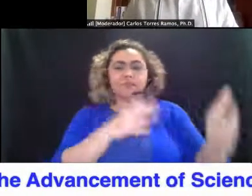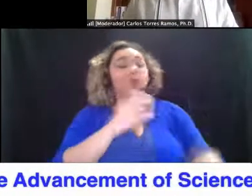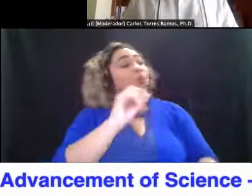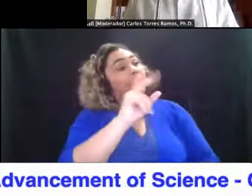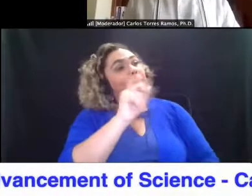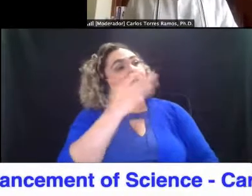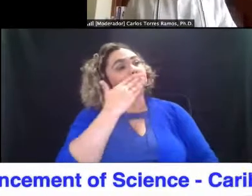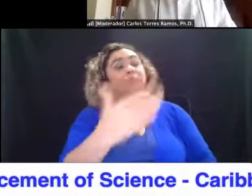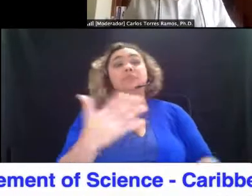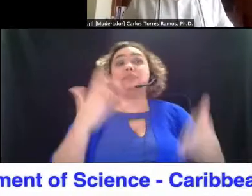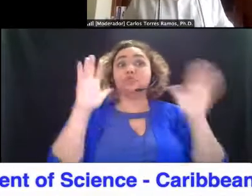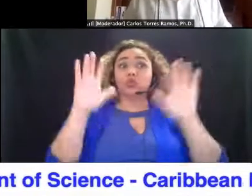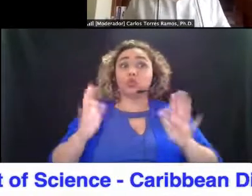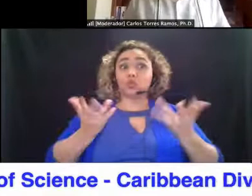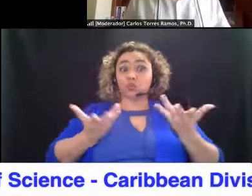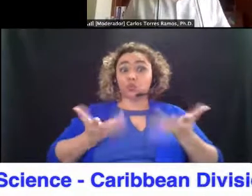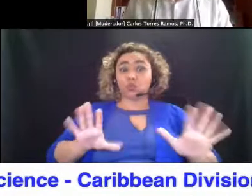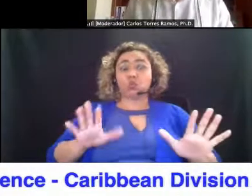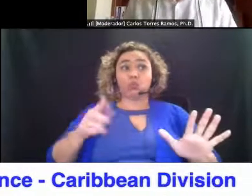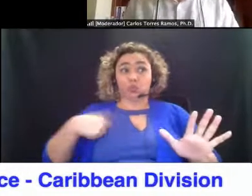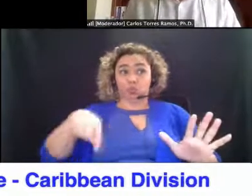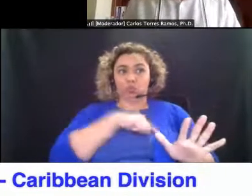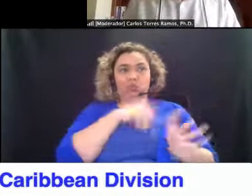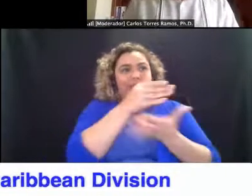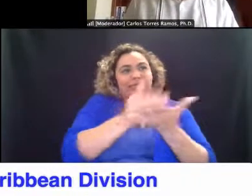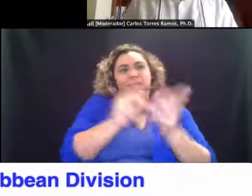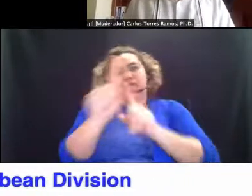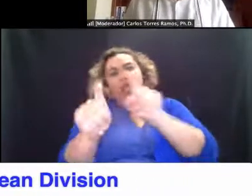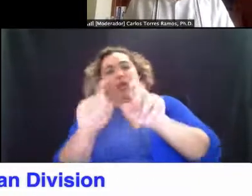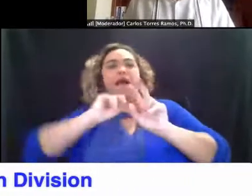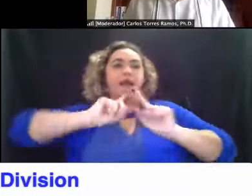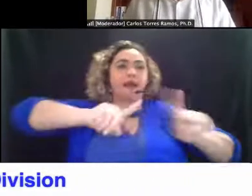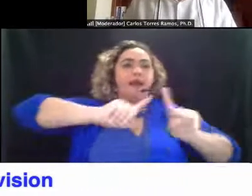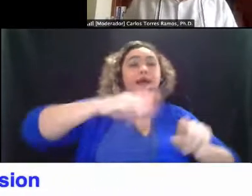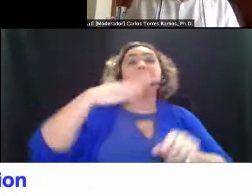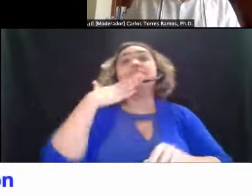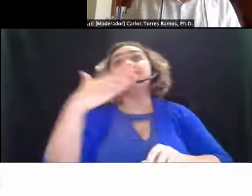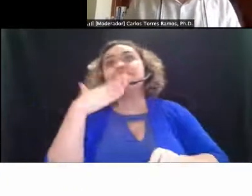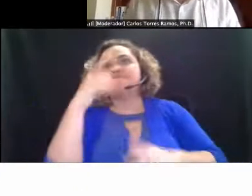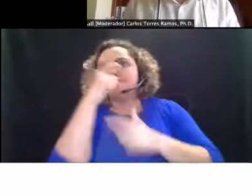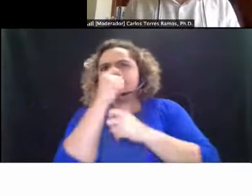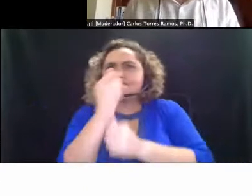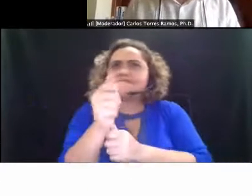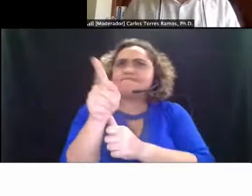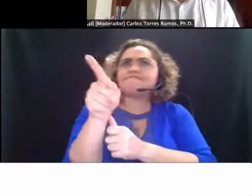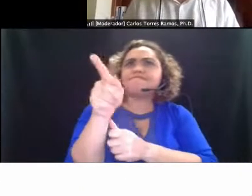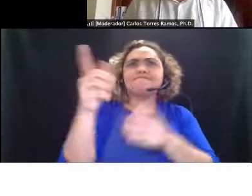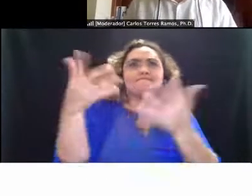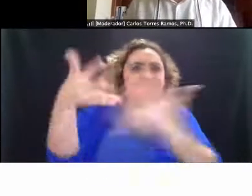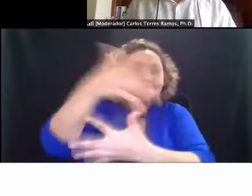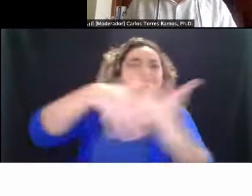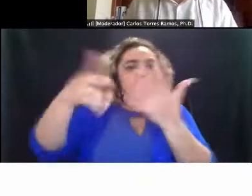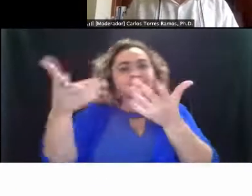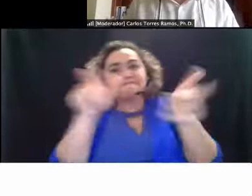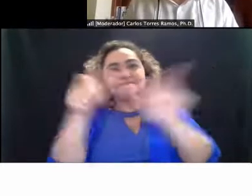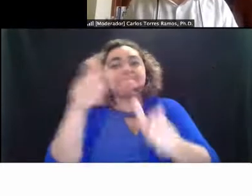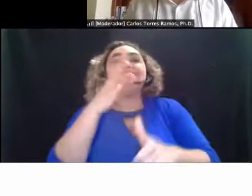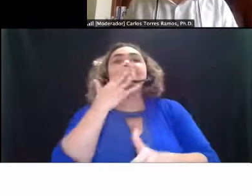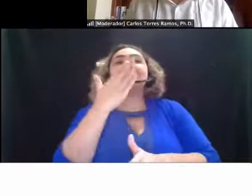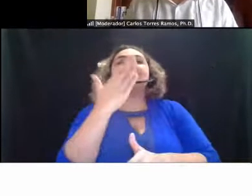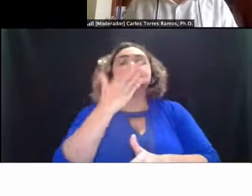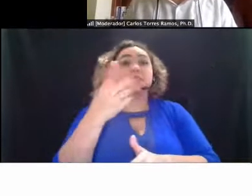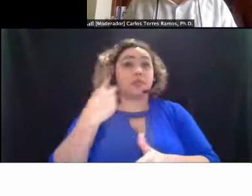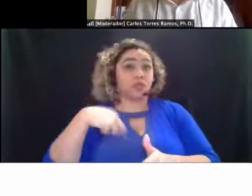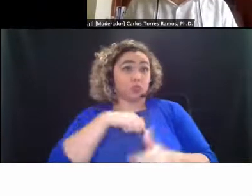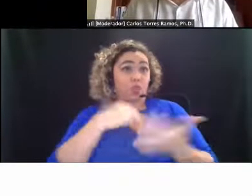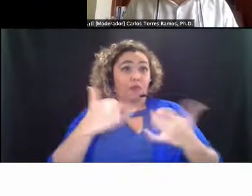Ray, with this, we conclude this section. Thank you for a very interesting interaction. And we're gonna have a